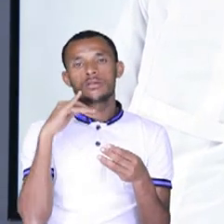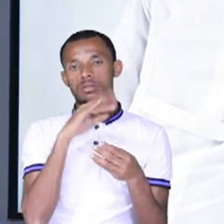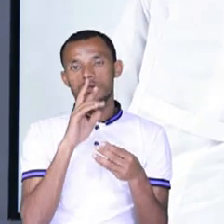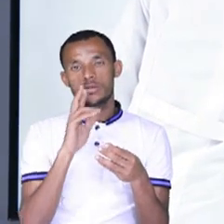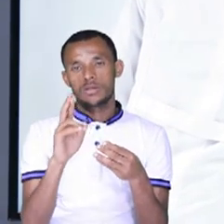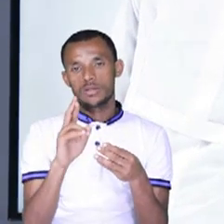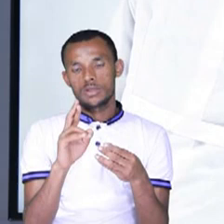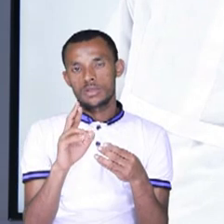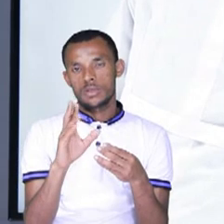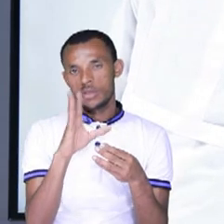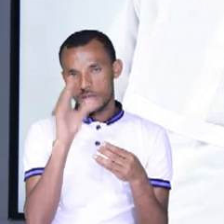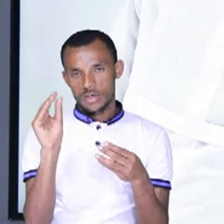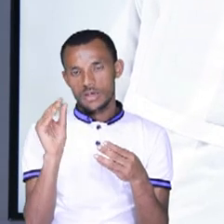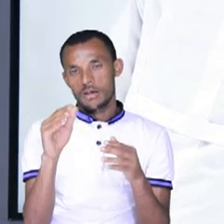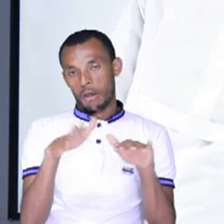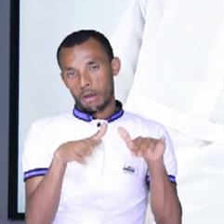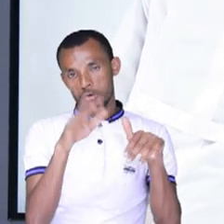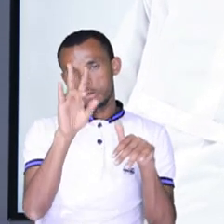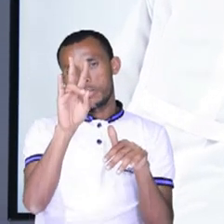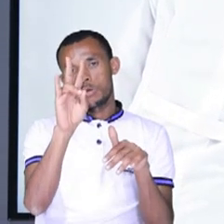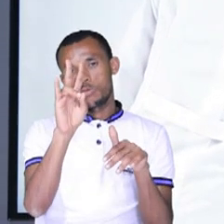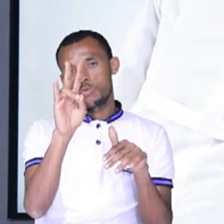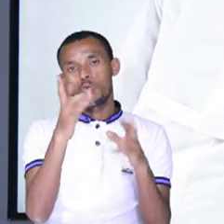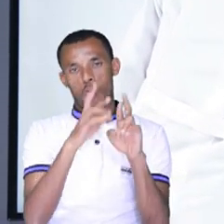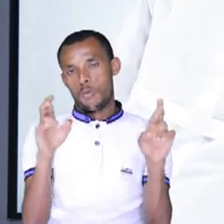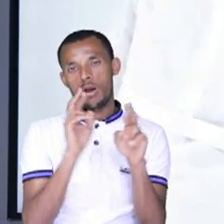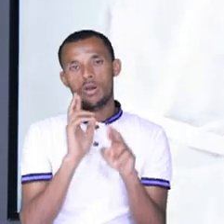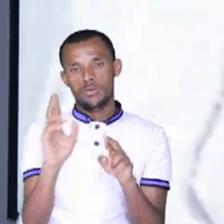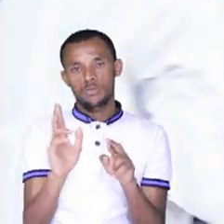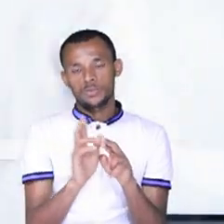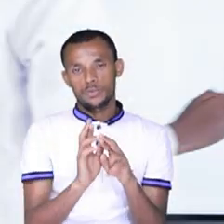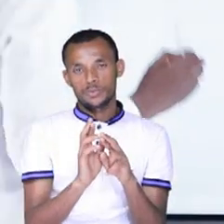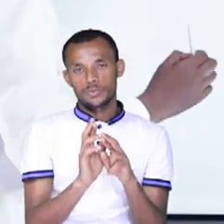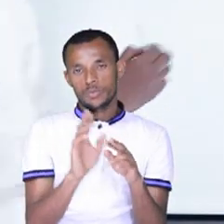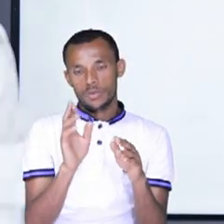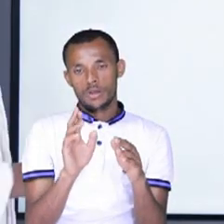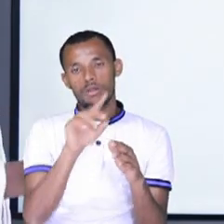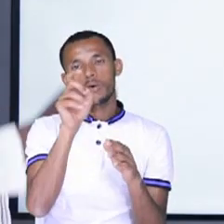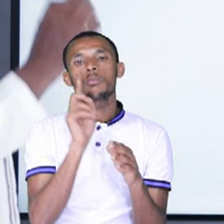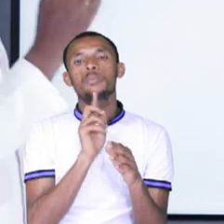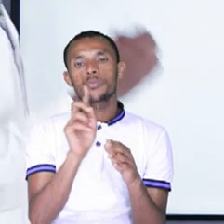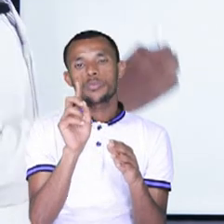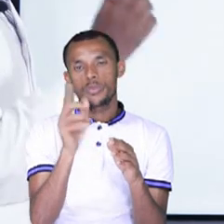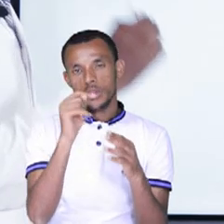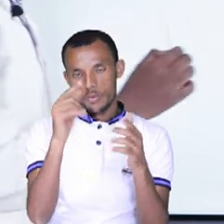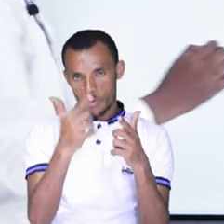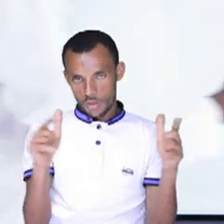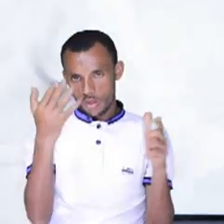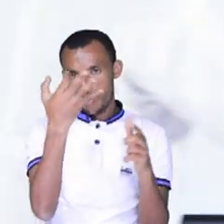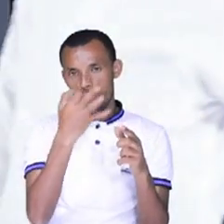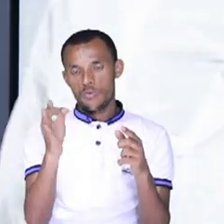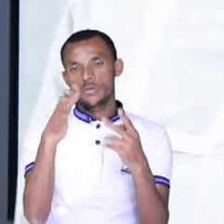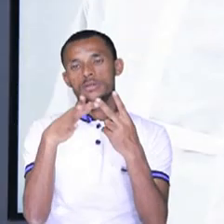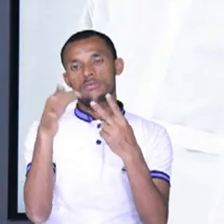defective and the rest 7 of them are normal. What you are asked? The probability